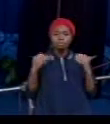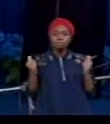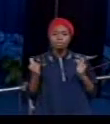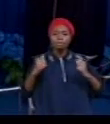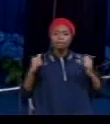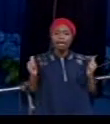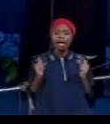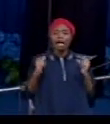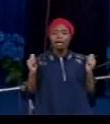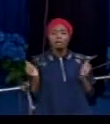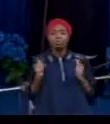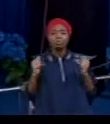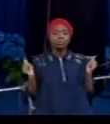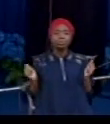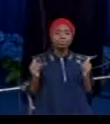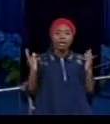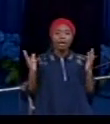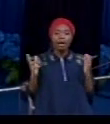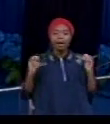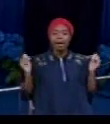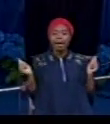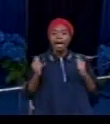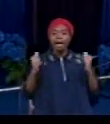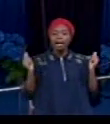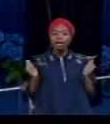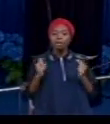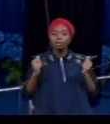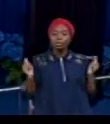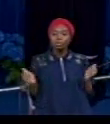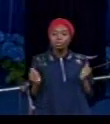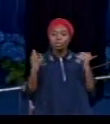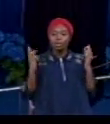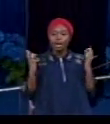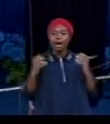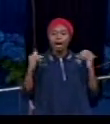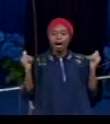Hallelujah, hallelujah.